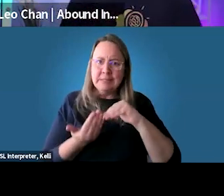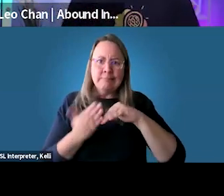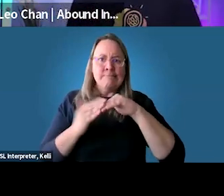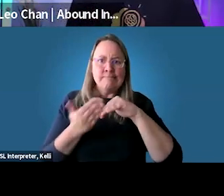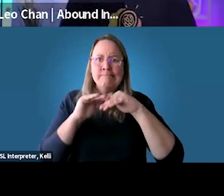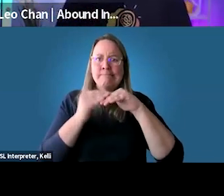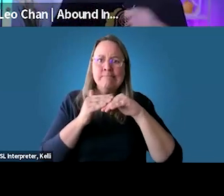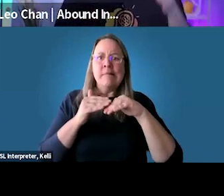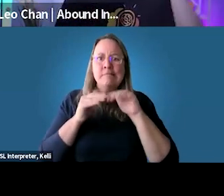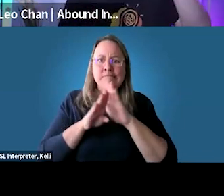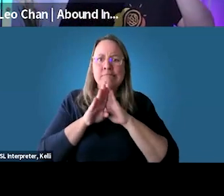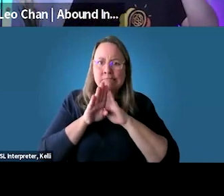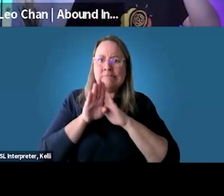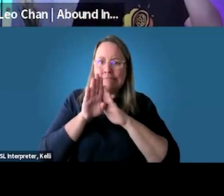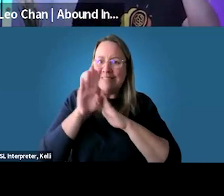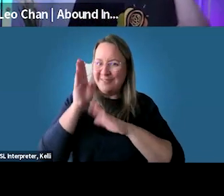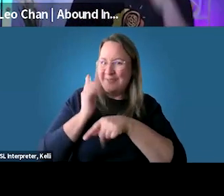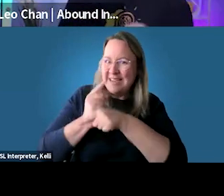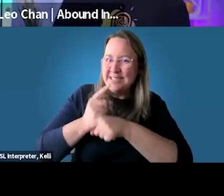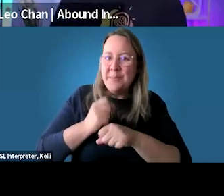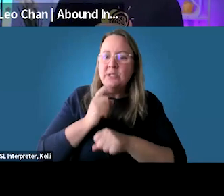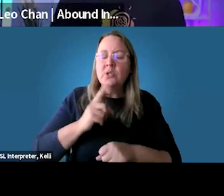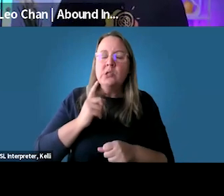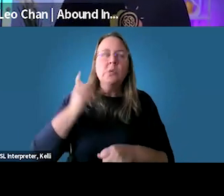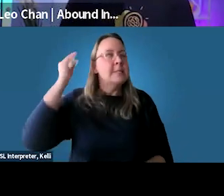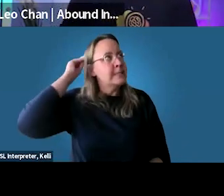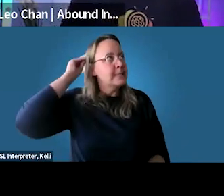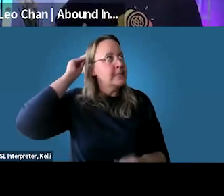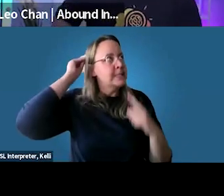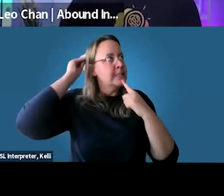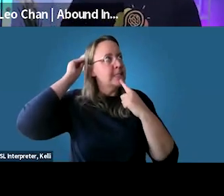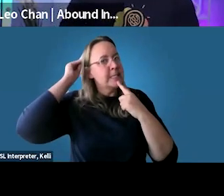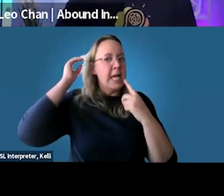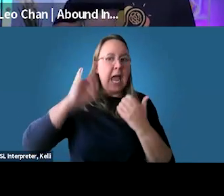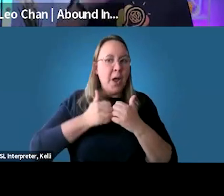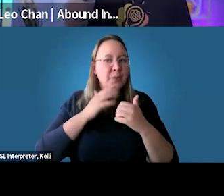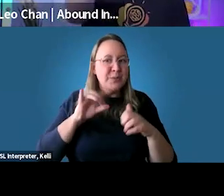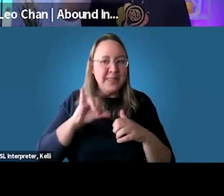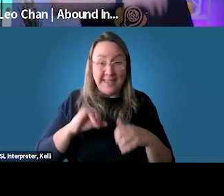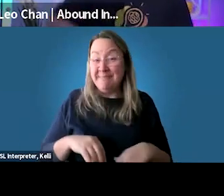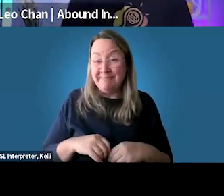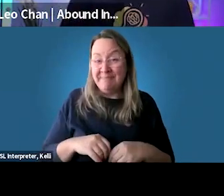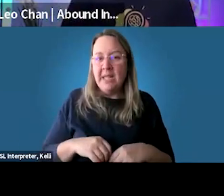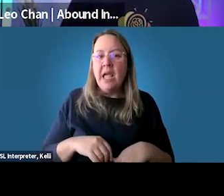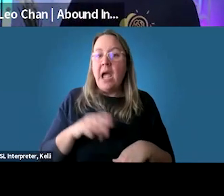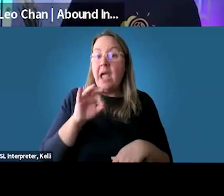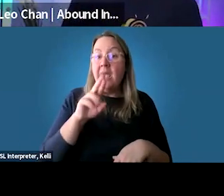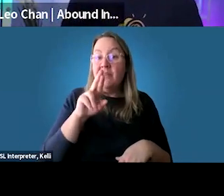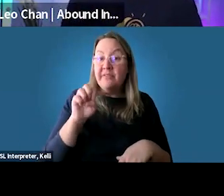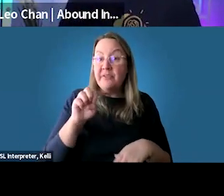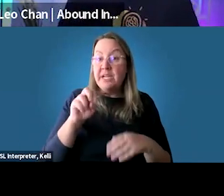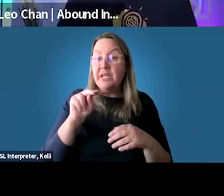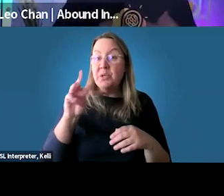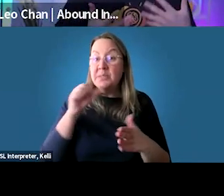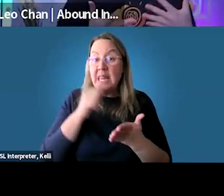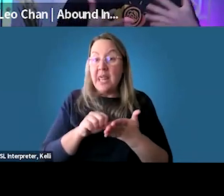do next? Okay, so I want you to keep that in your brain as we close out today. And I have a free newsletter if you'd like